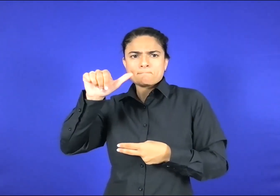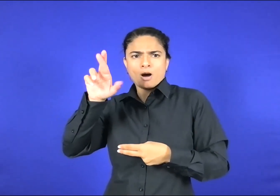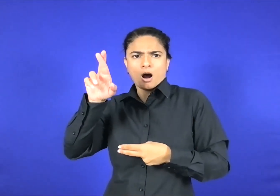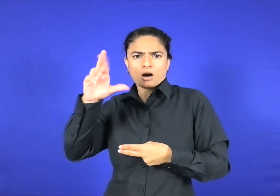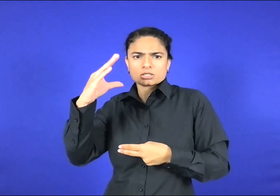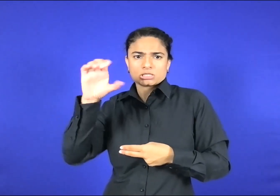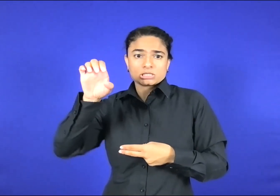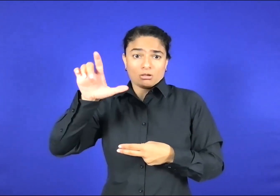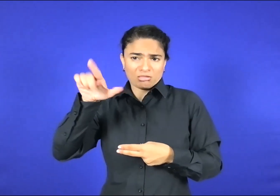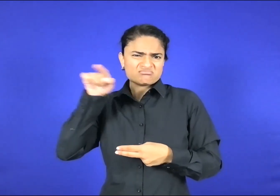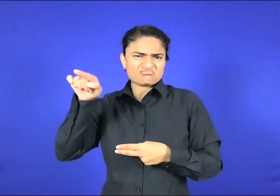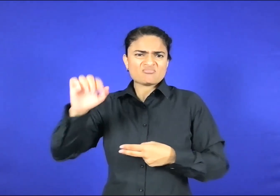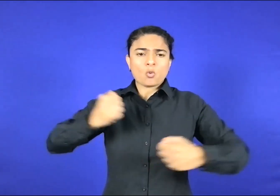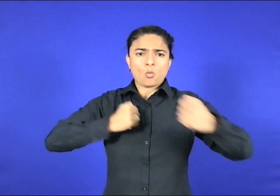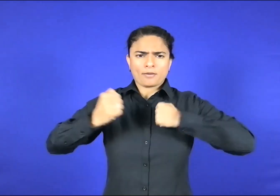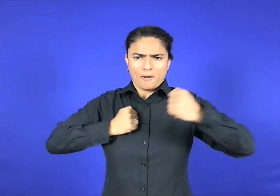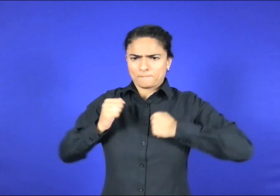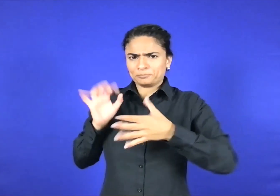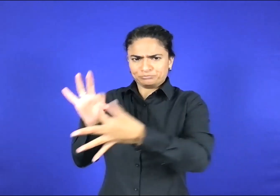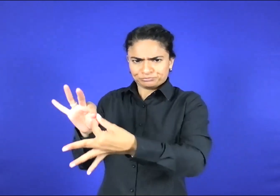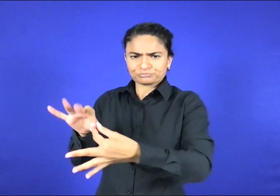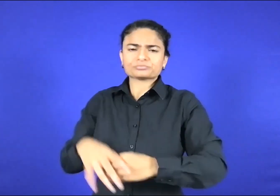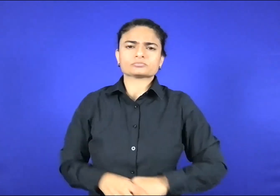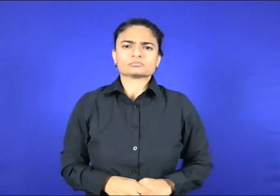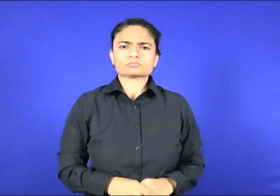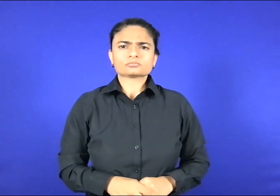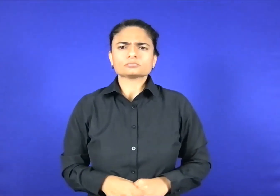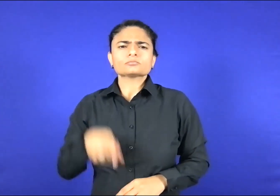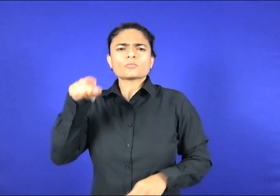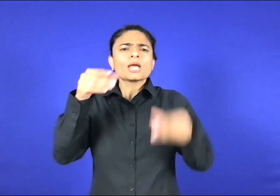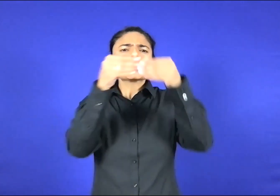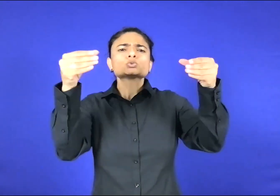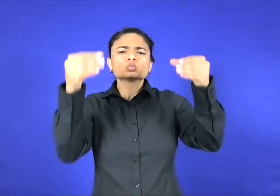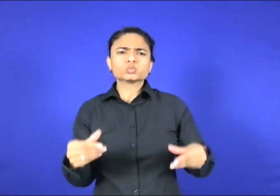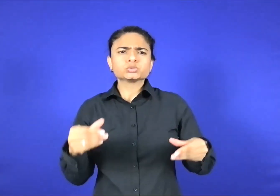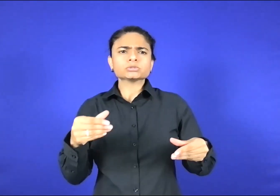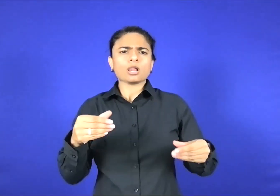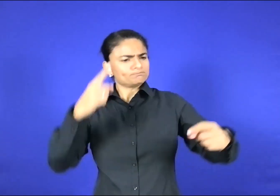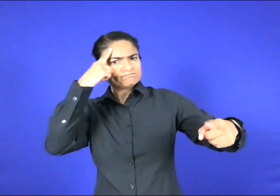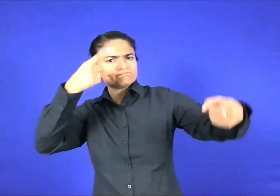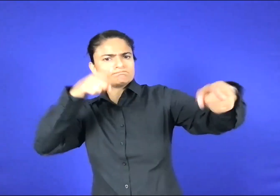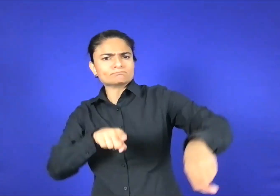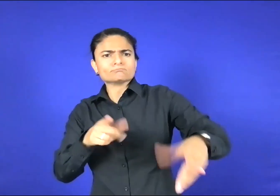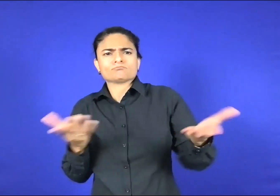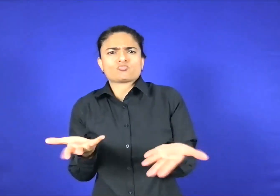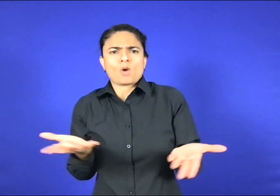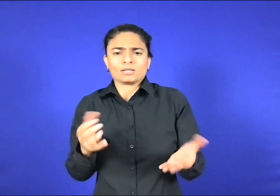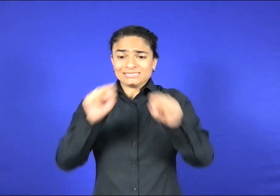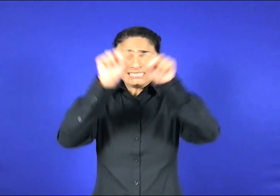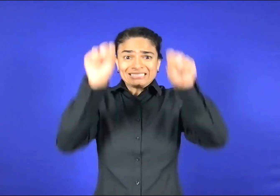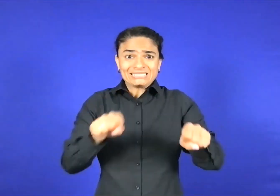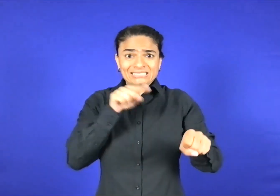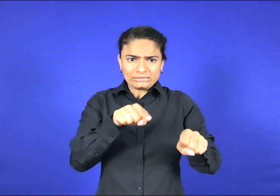system? Who is leading? Who is registering? Mr. Marcel, could you address the